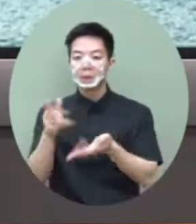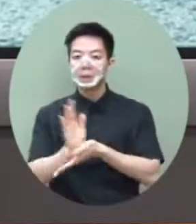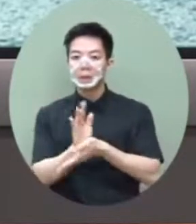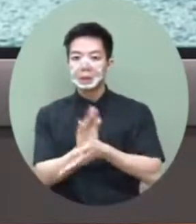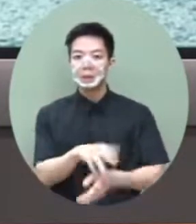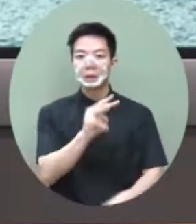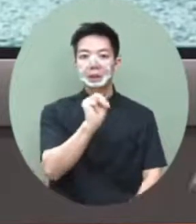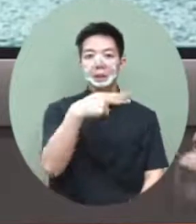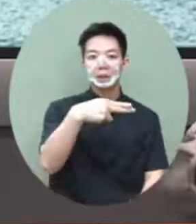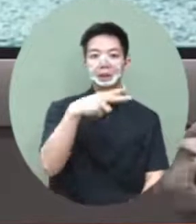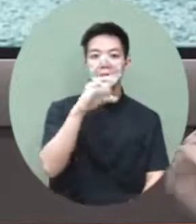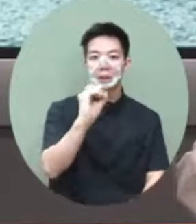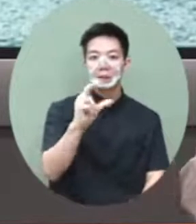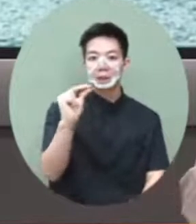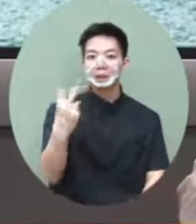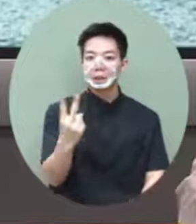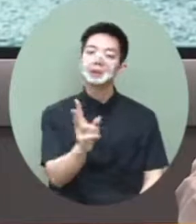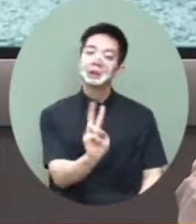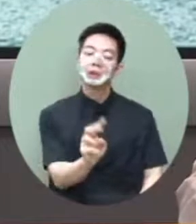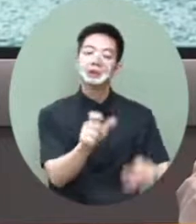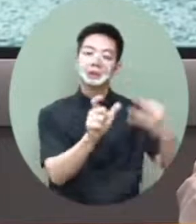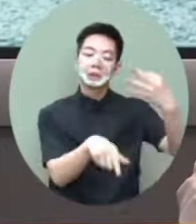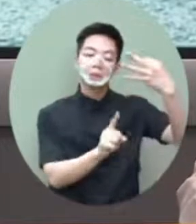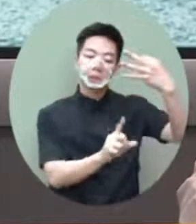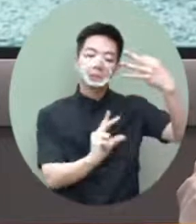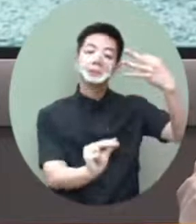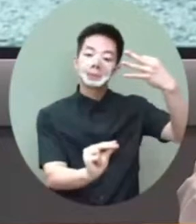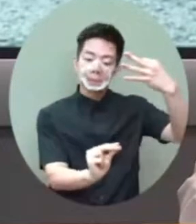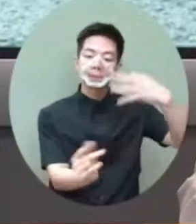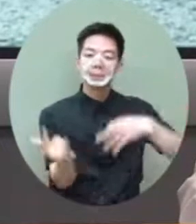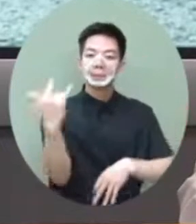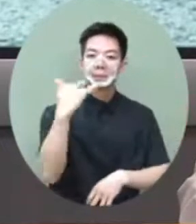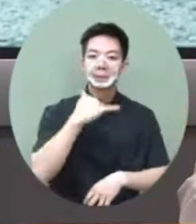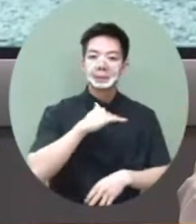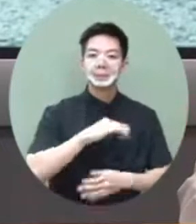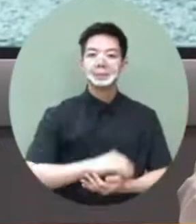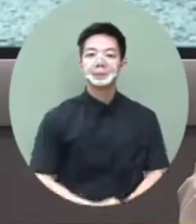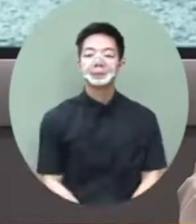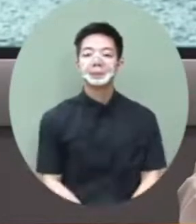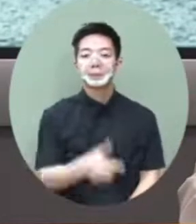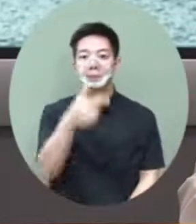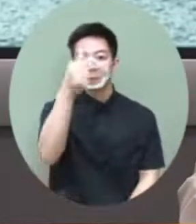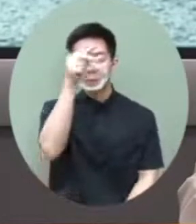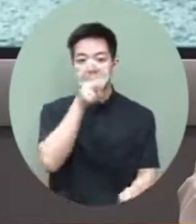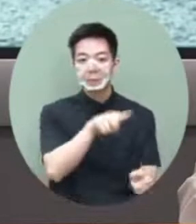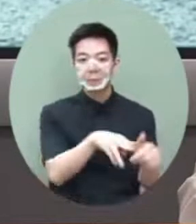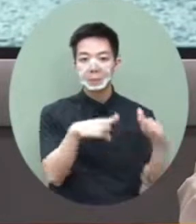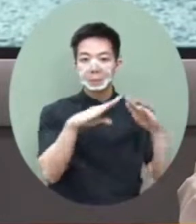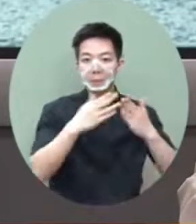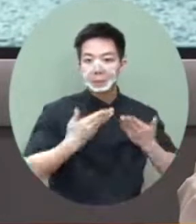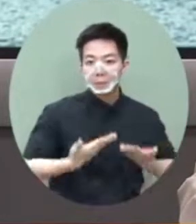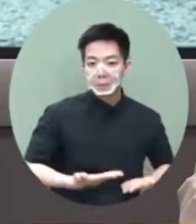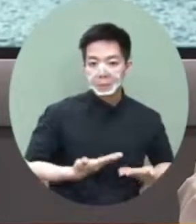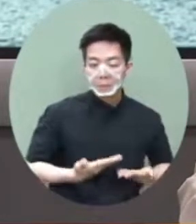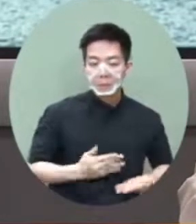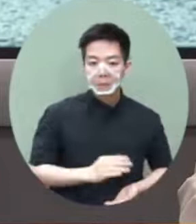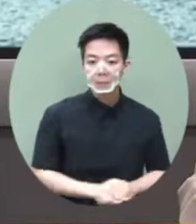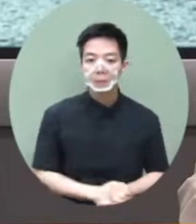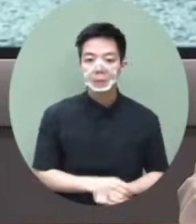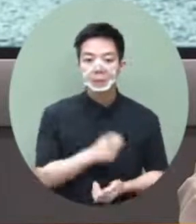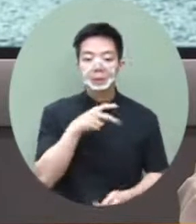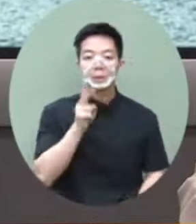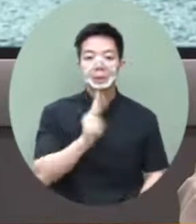VN594, one from Indonesia flying with MH072, also arriving on the 17th of